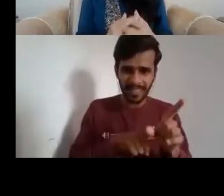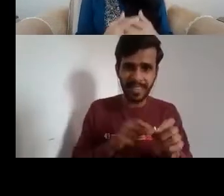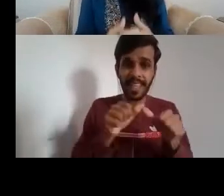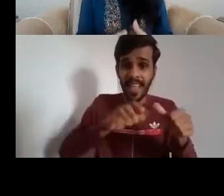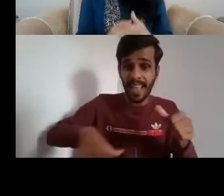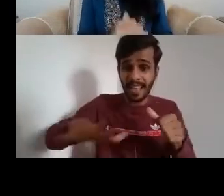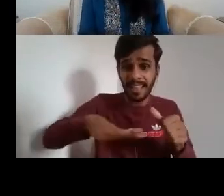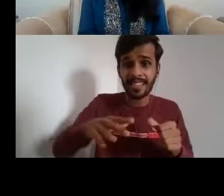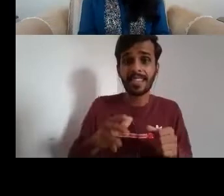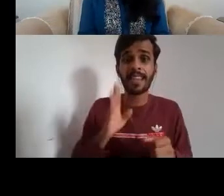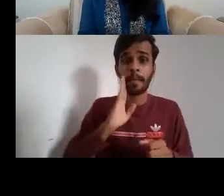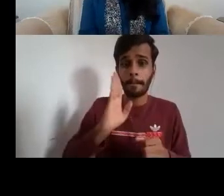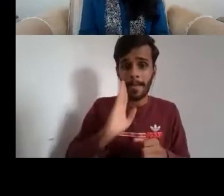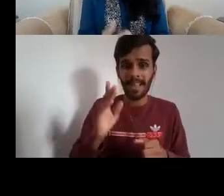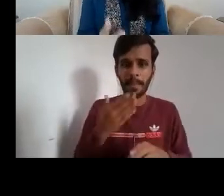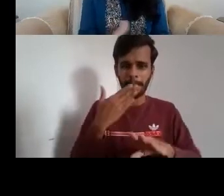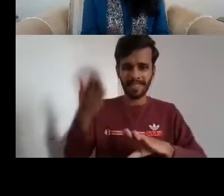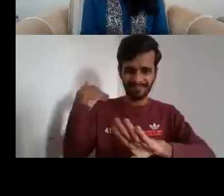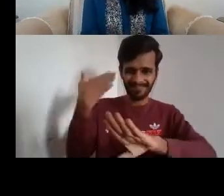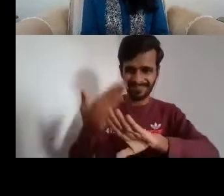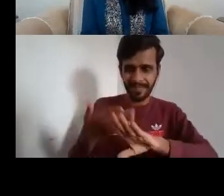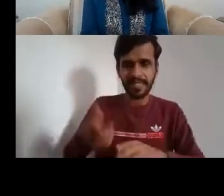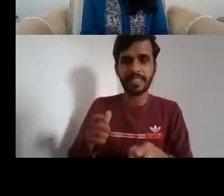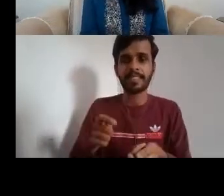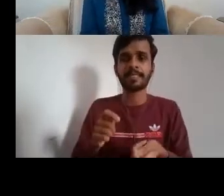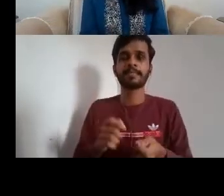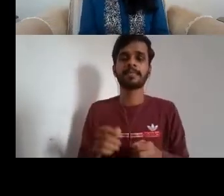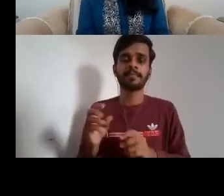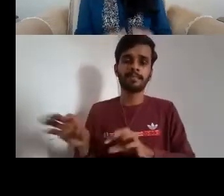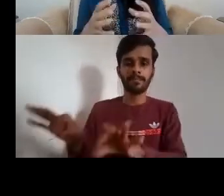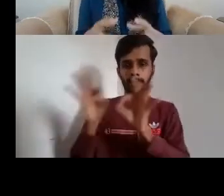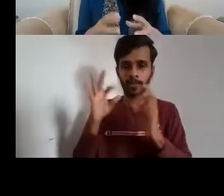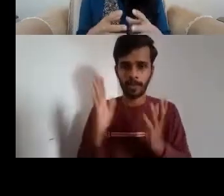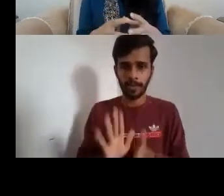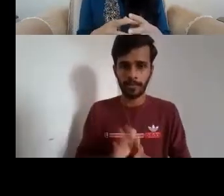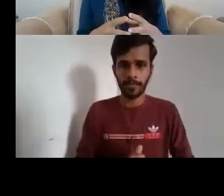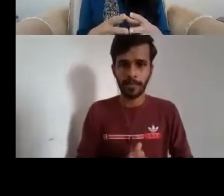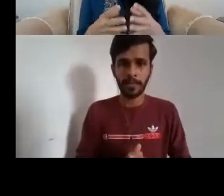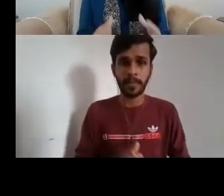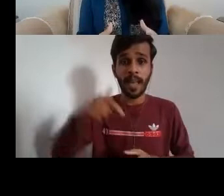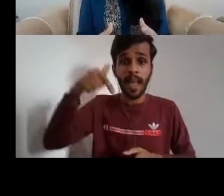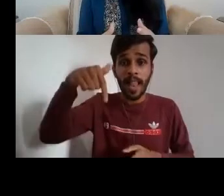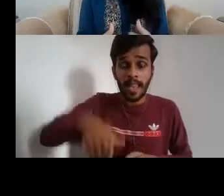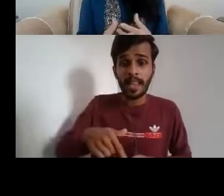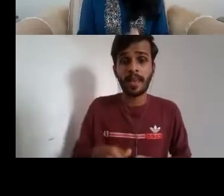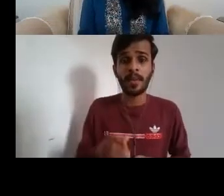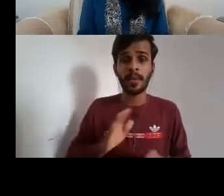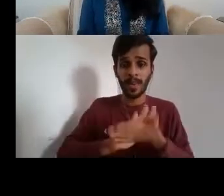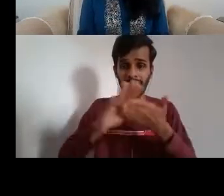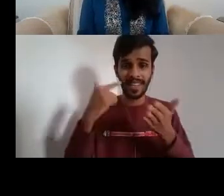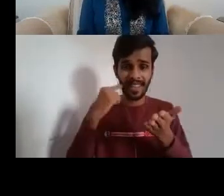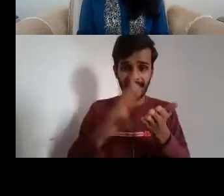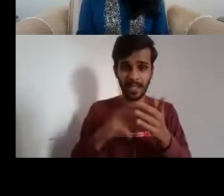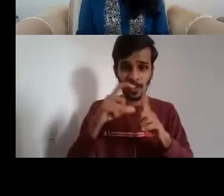brought their musical cultures to North India. The present form of Hindustani music that we